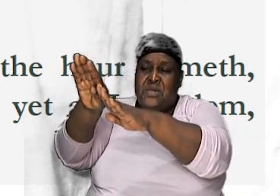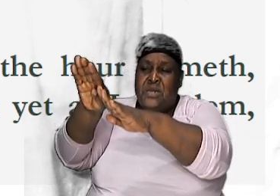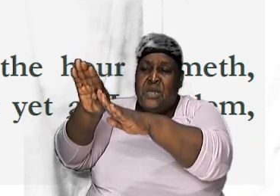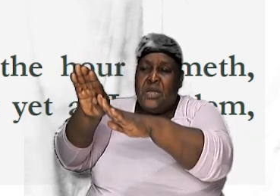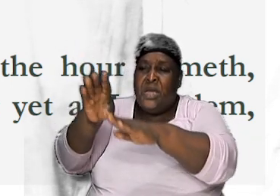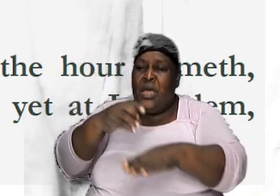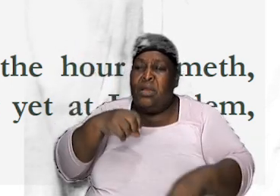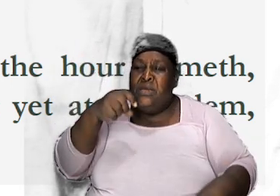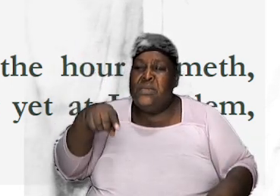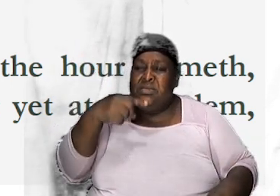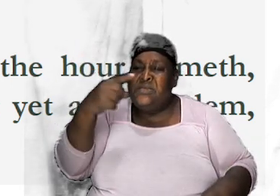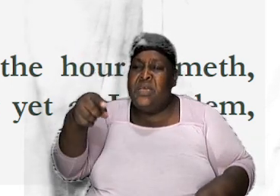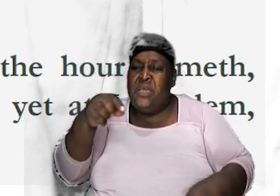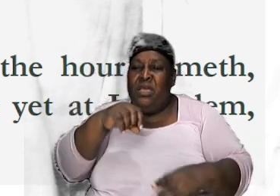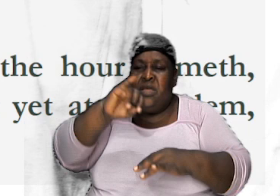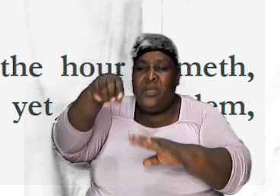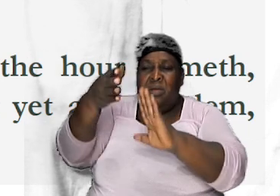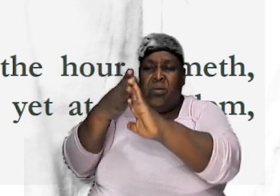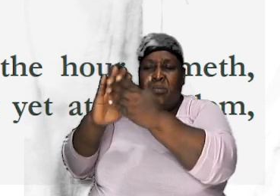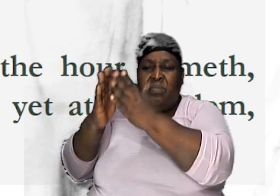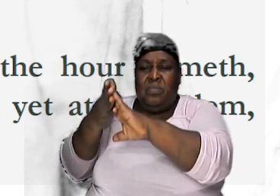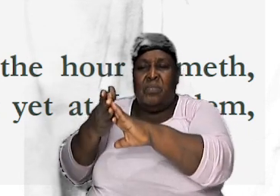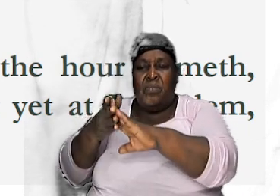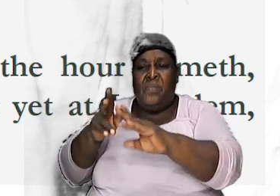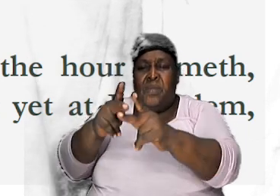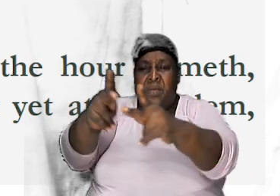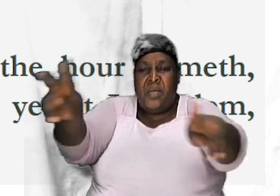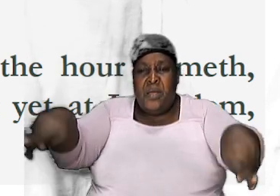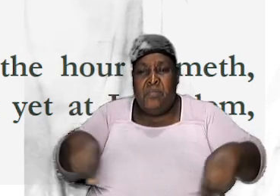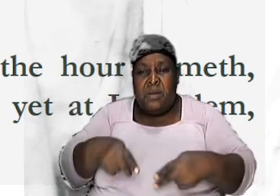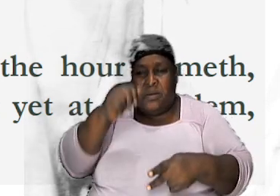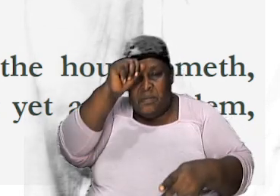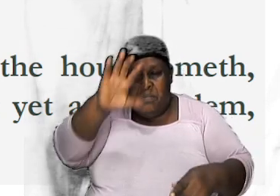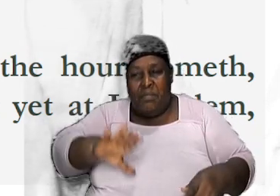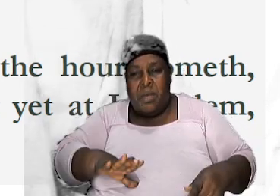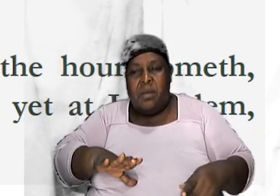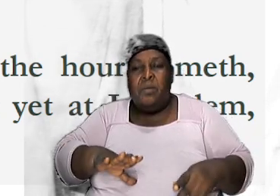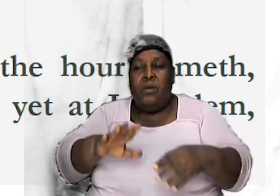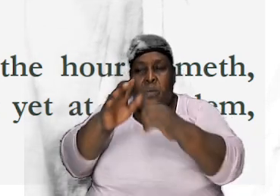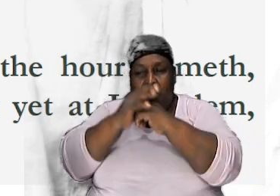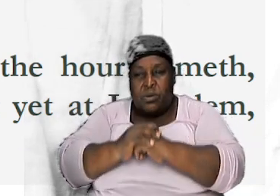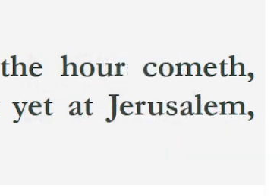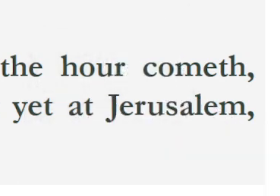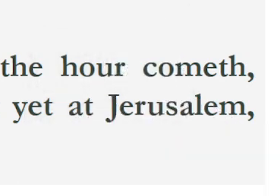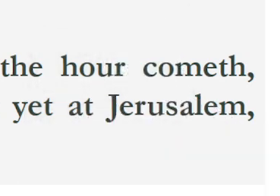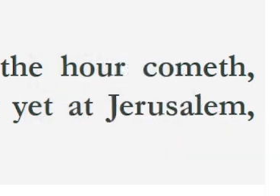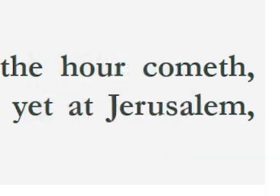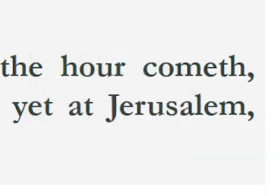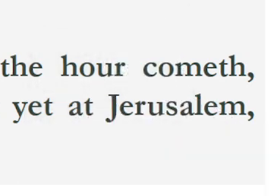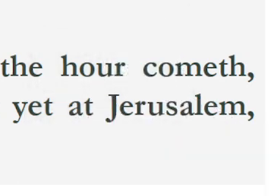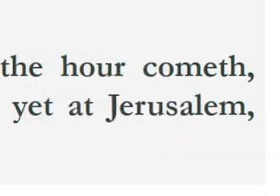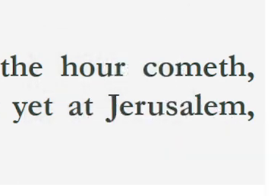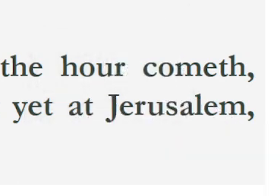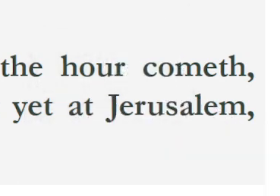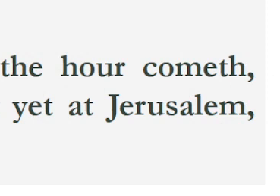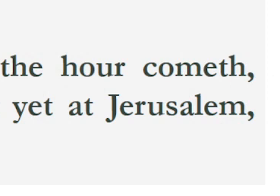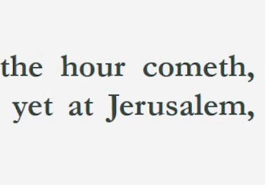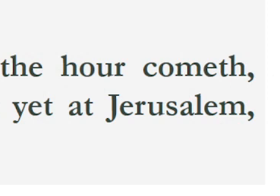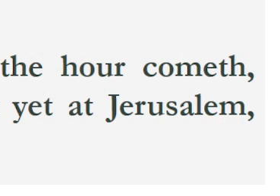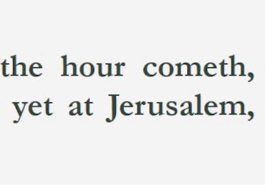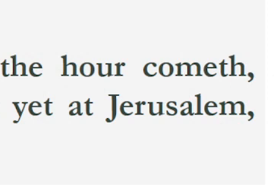say that in Jerusalem is the place where men ought to worship. Jesus saith unto her,